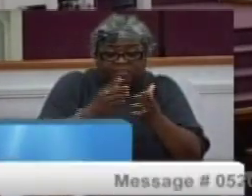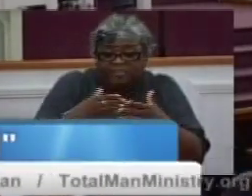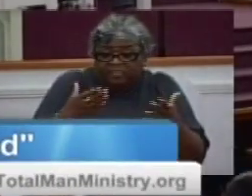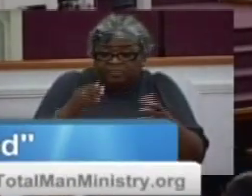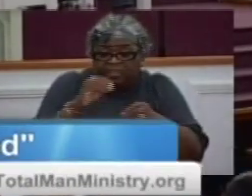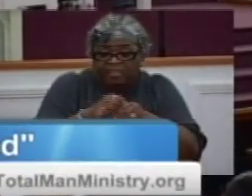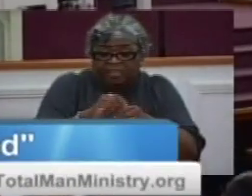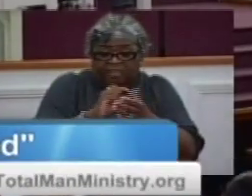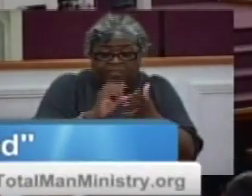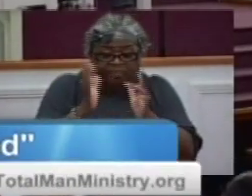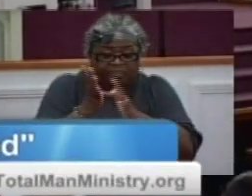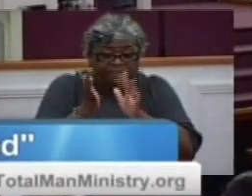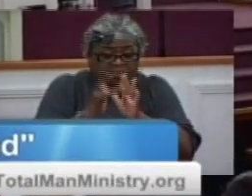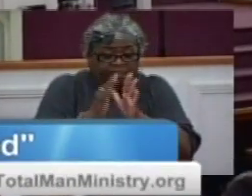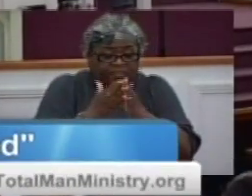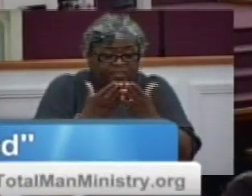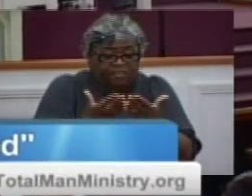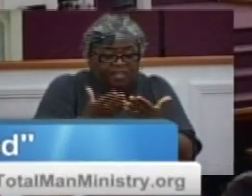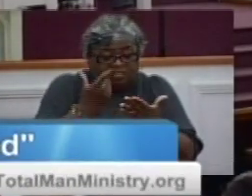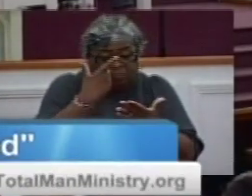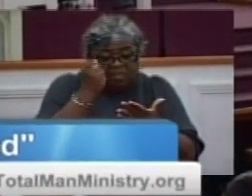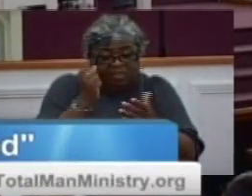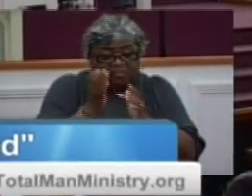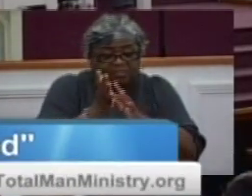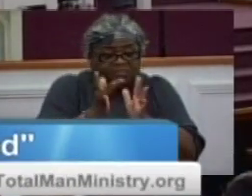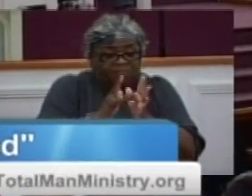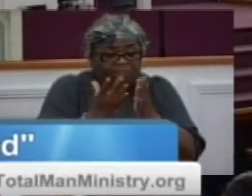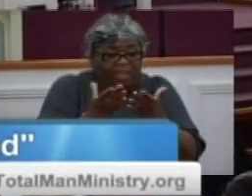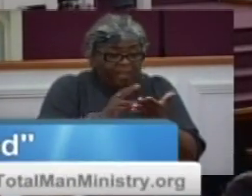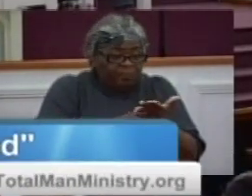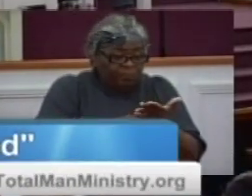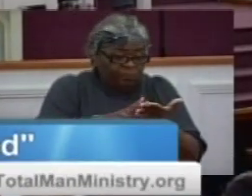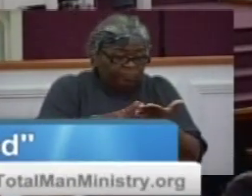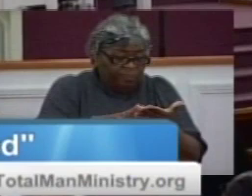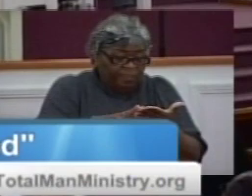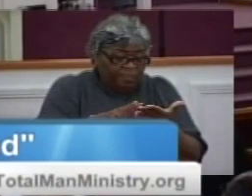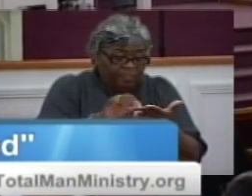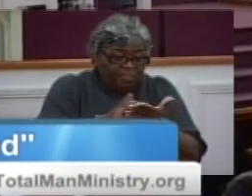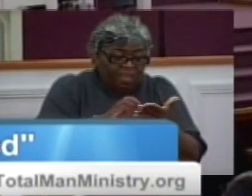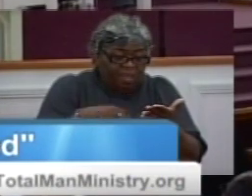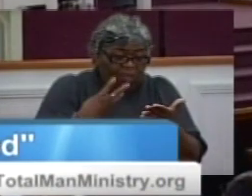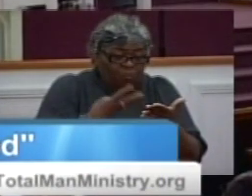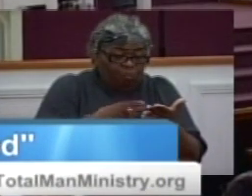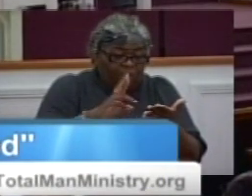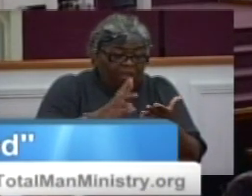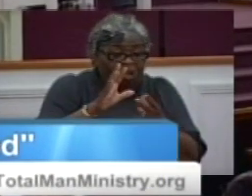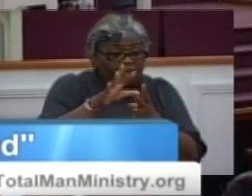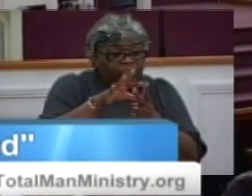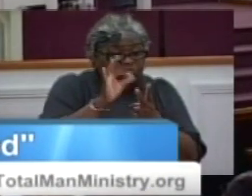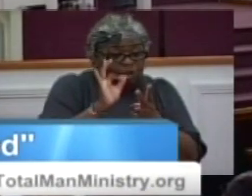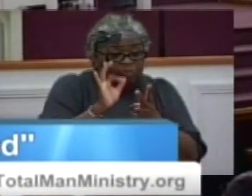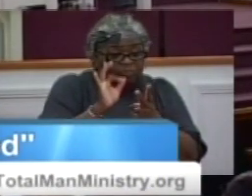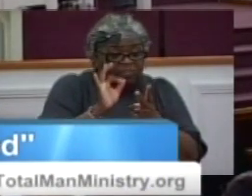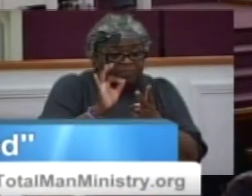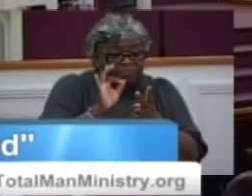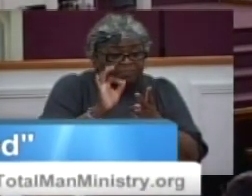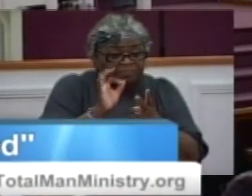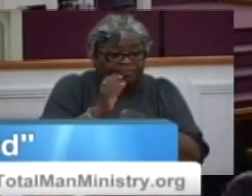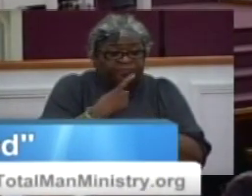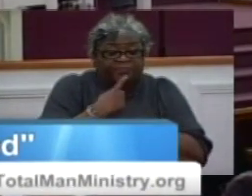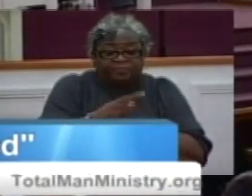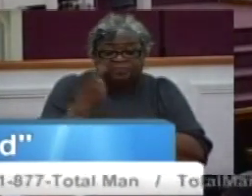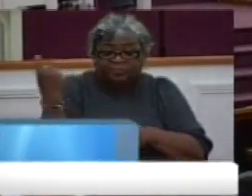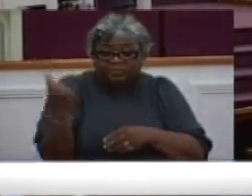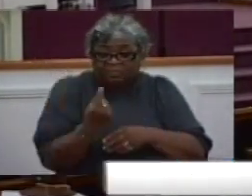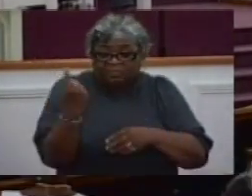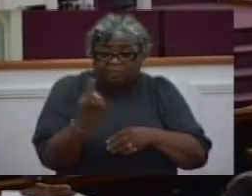in the text, because the Bible says that you are chosen. Would you lean over to somebody